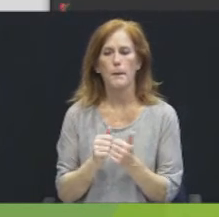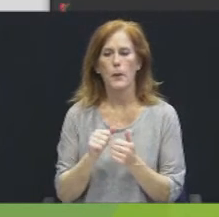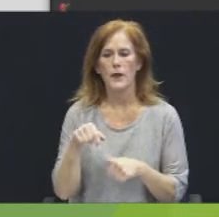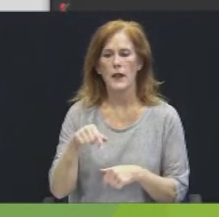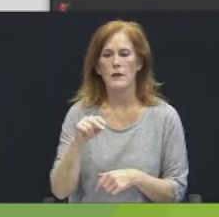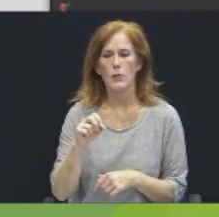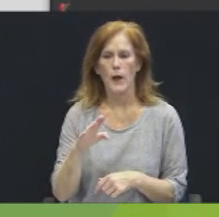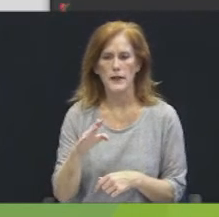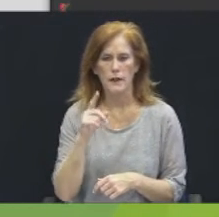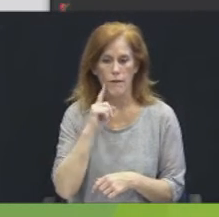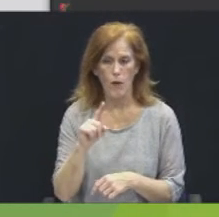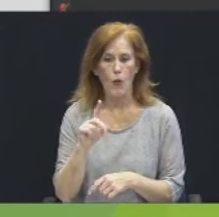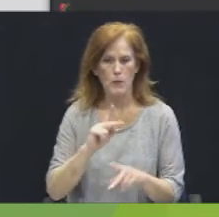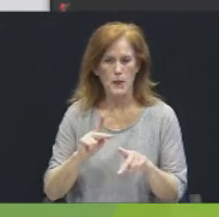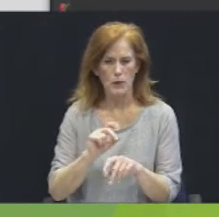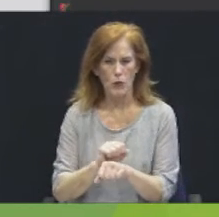goes.